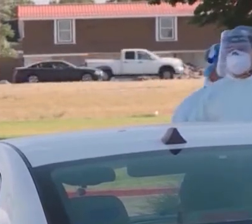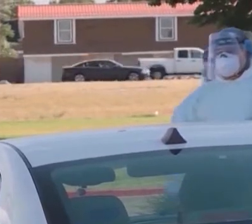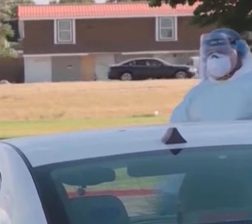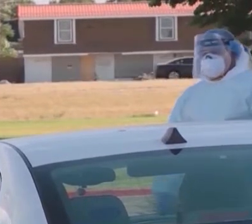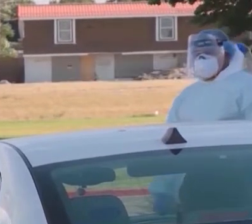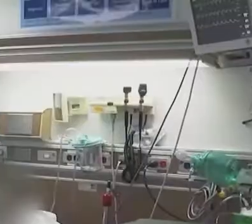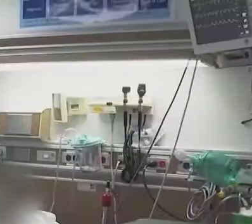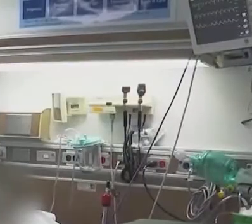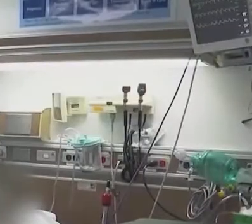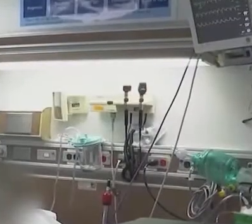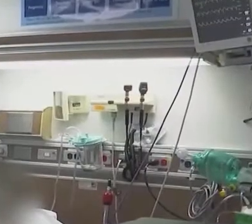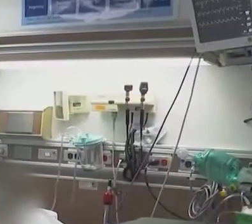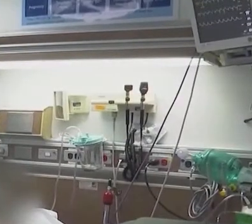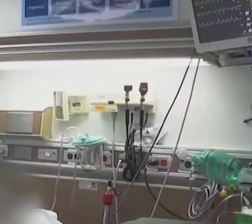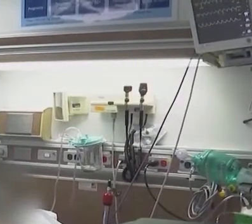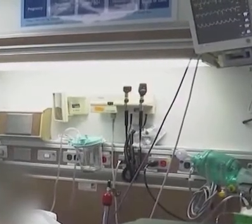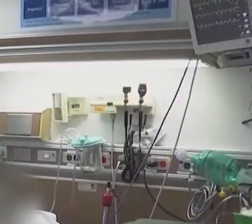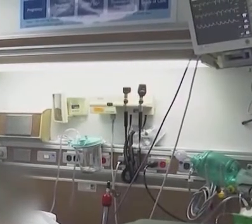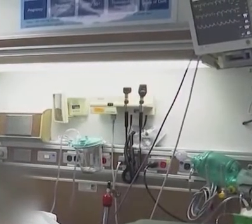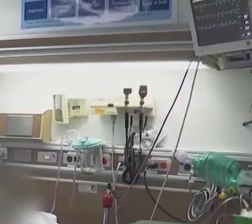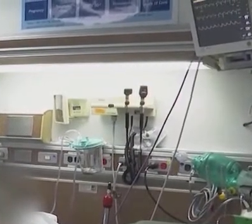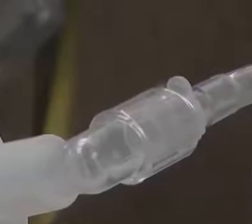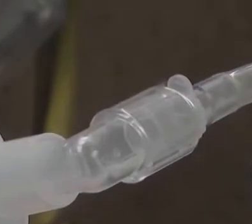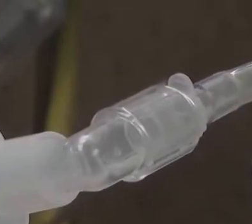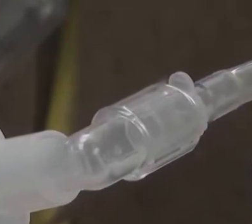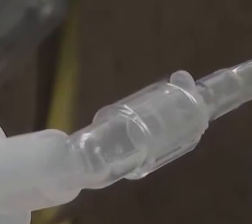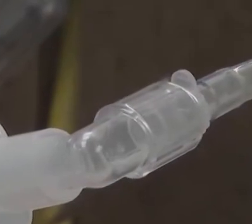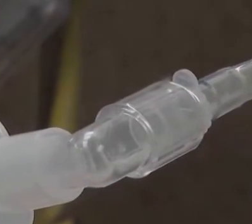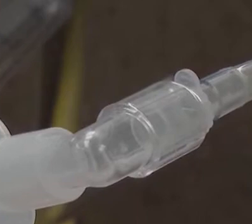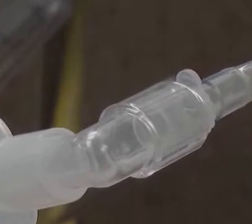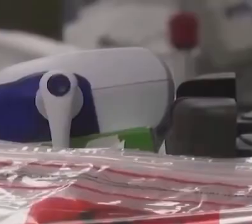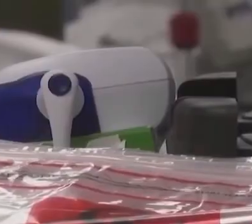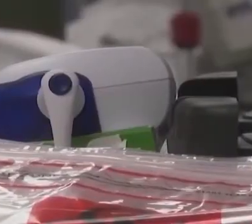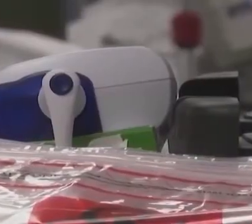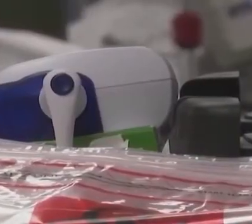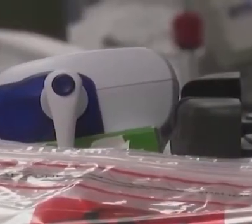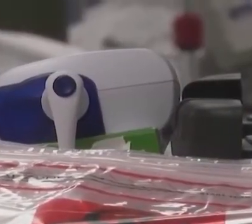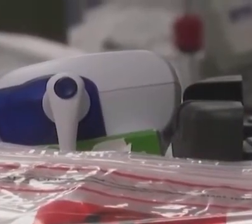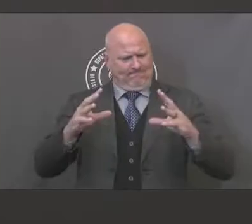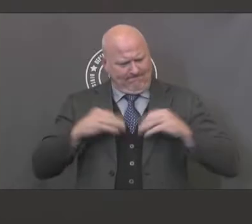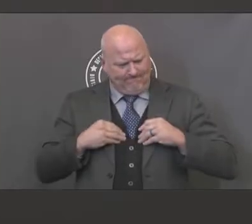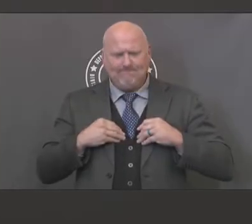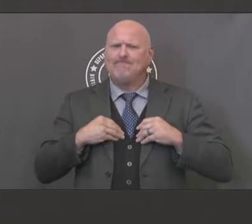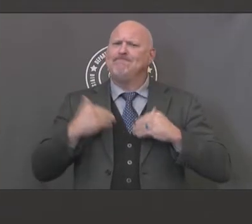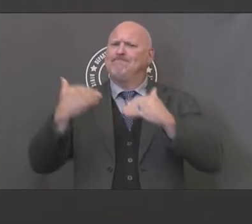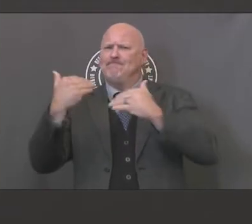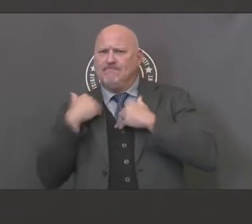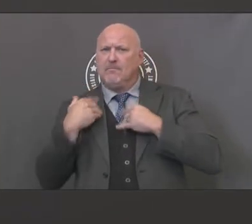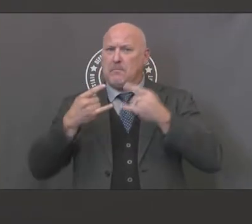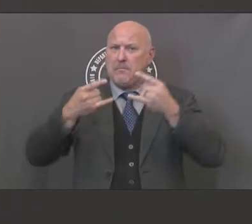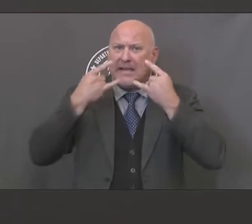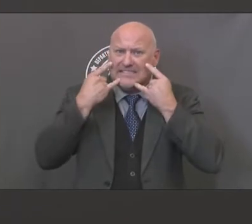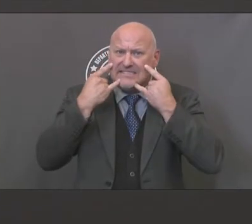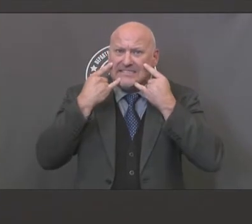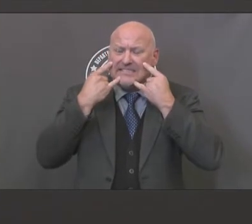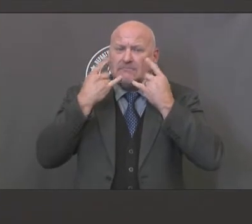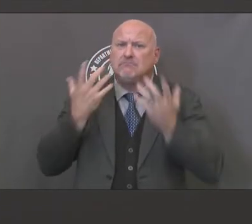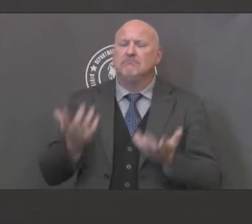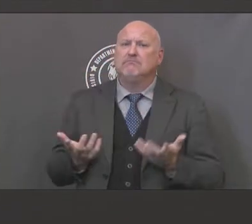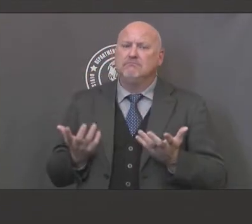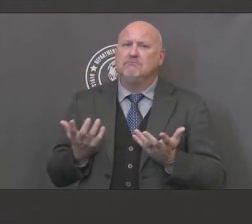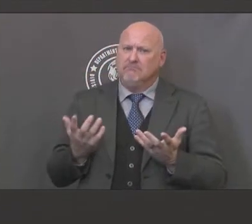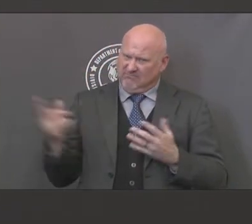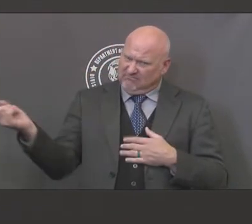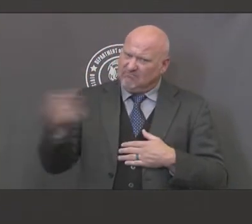COVID cases. State epidemiologist Angela Dunn says it is encouraging. They reignited their commitment to